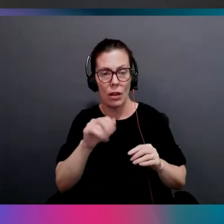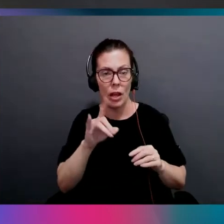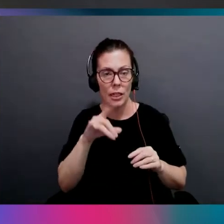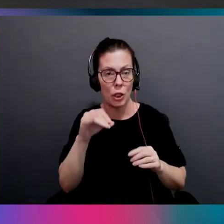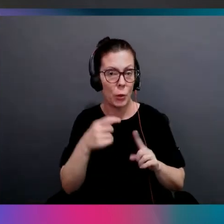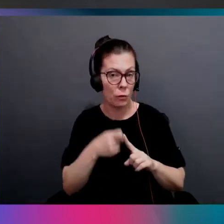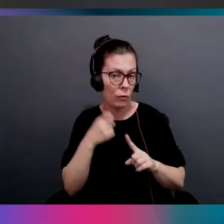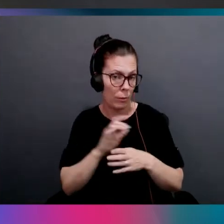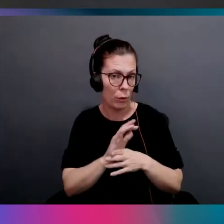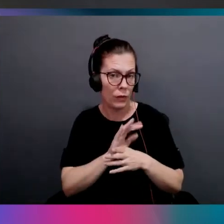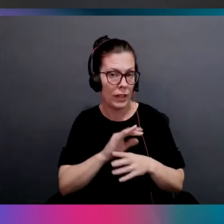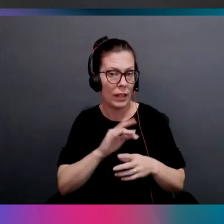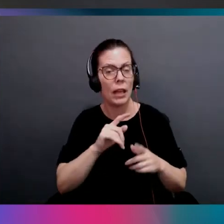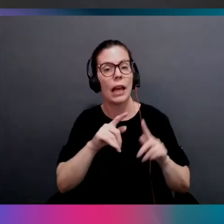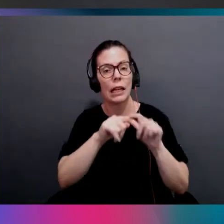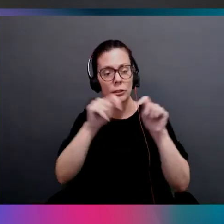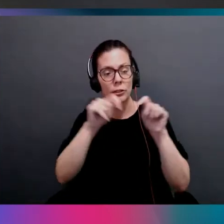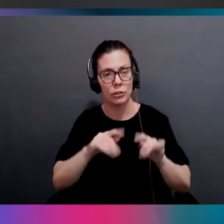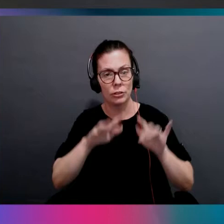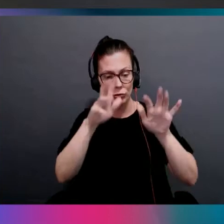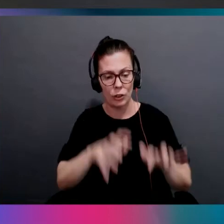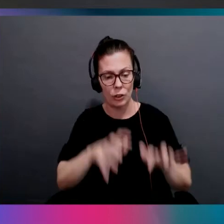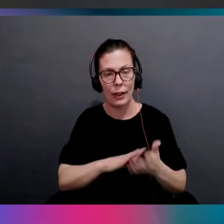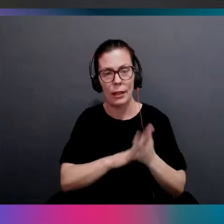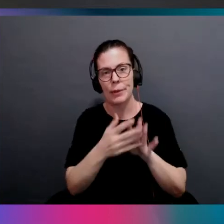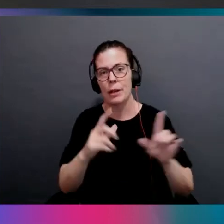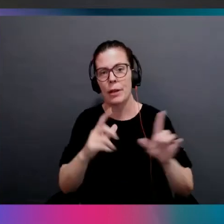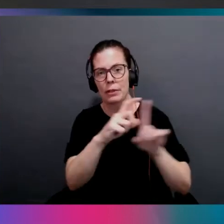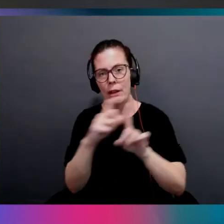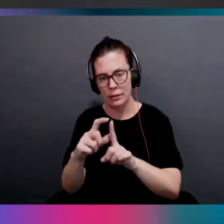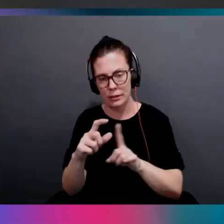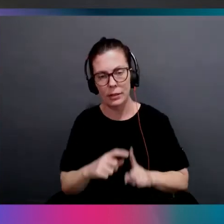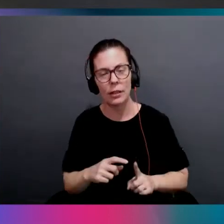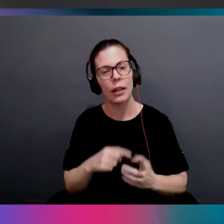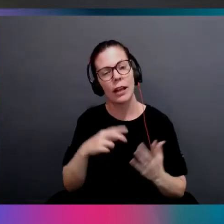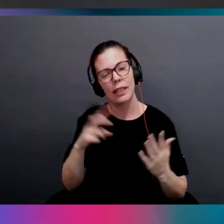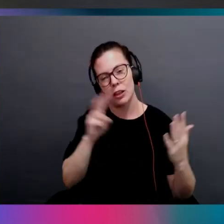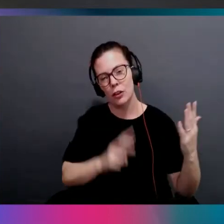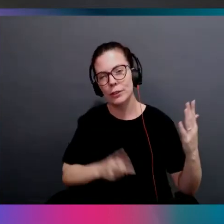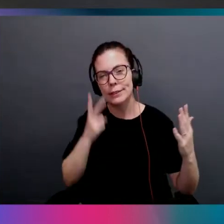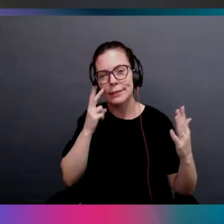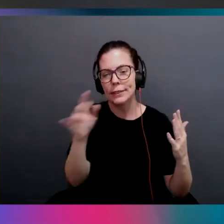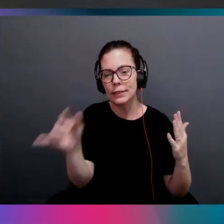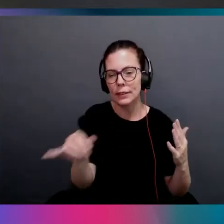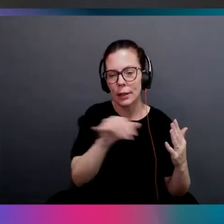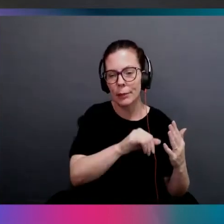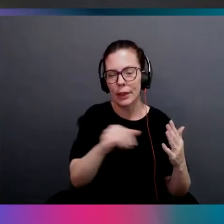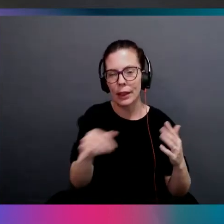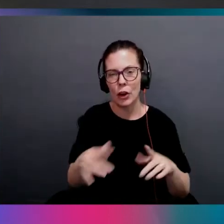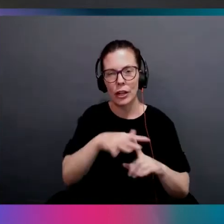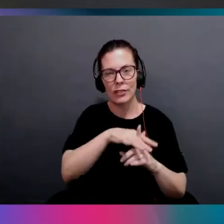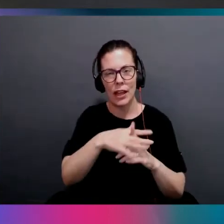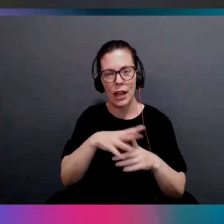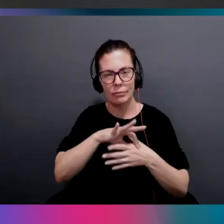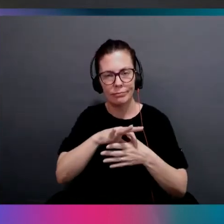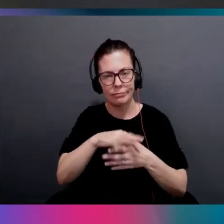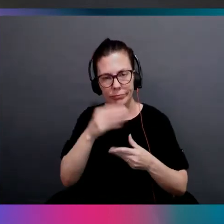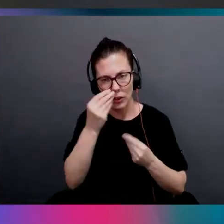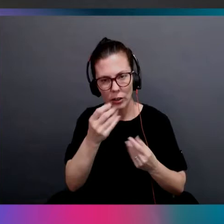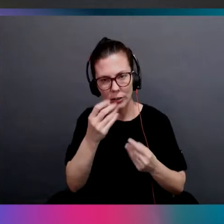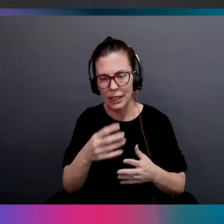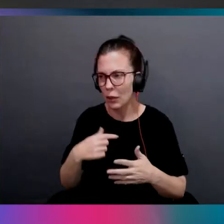and translate it over to text. And then go through those and look at the similarities, the content of those. Are you translating